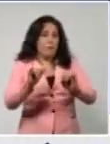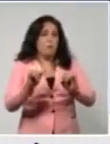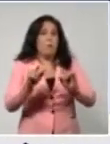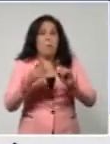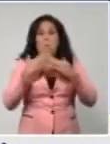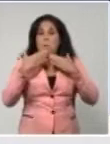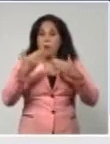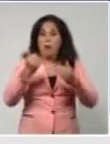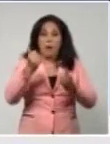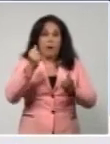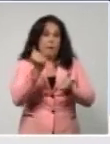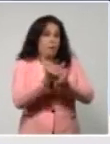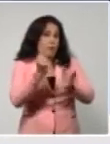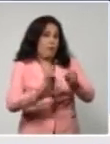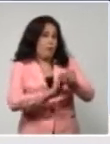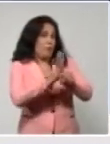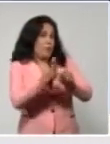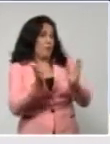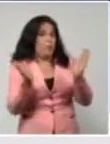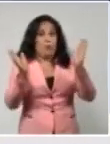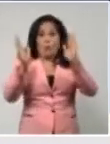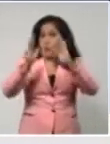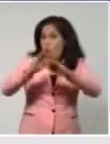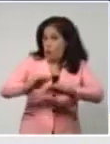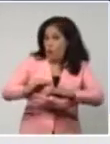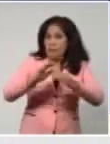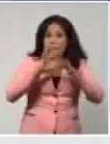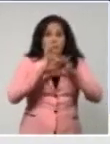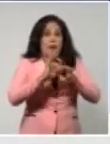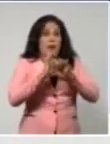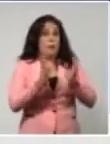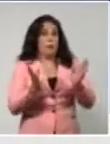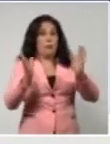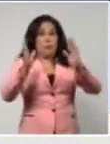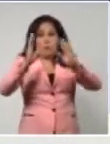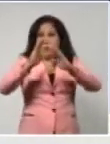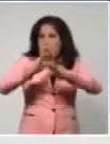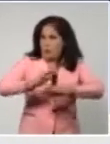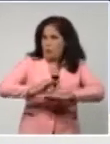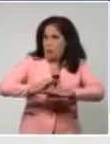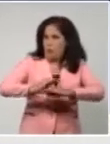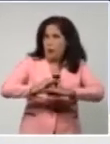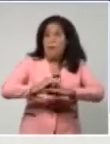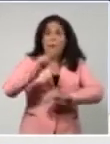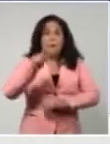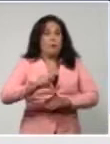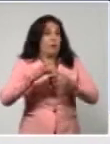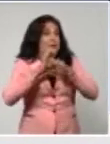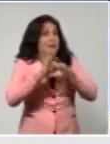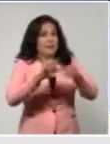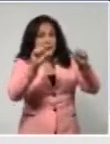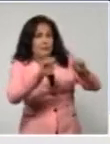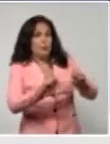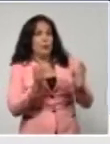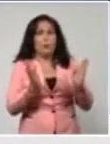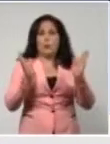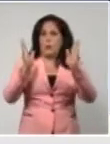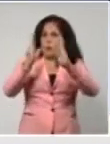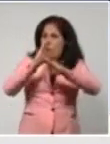or deaths to report. In truth, many people said that this day would come, and I think it